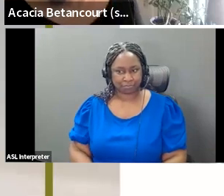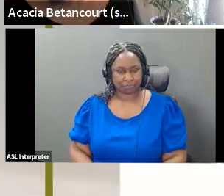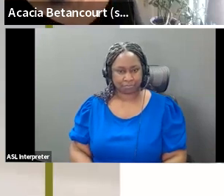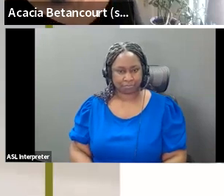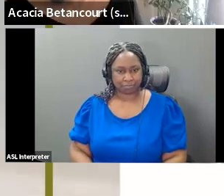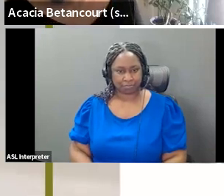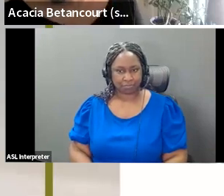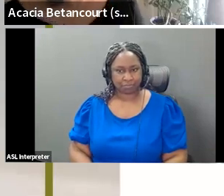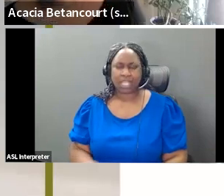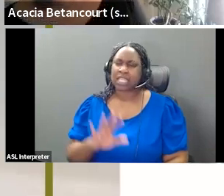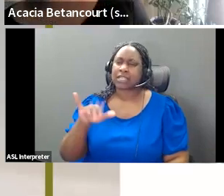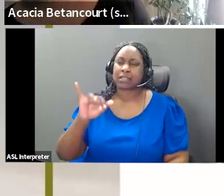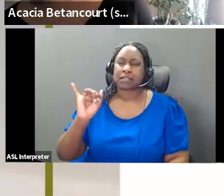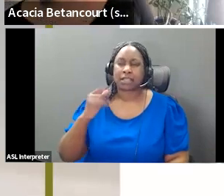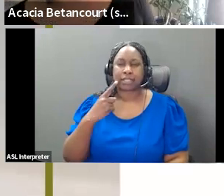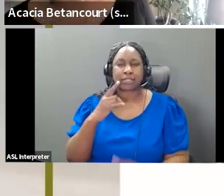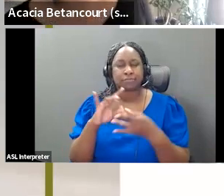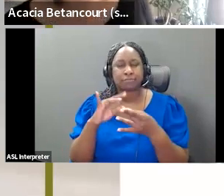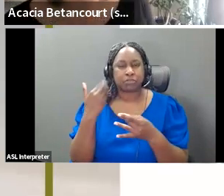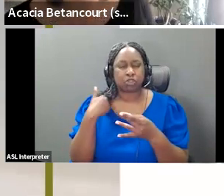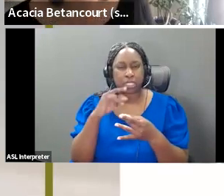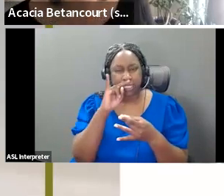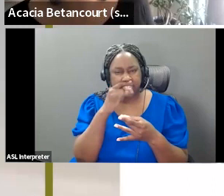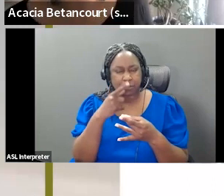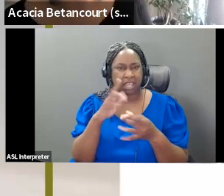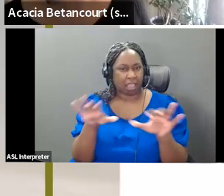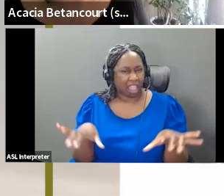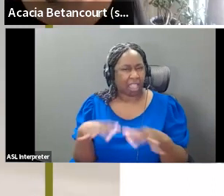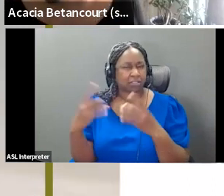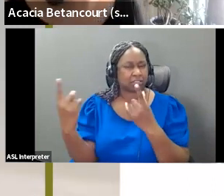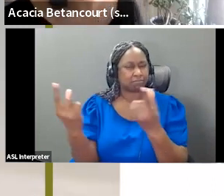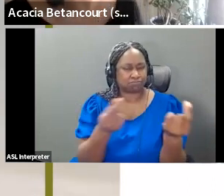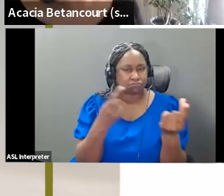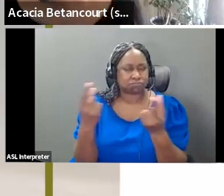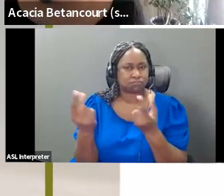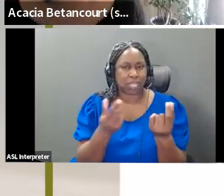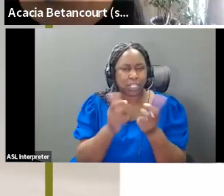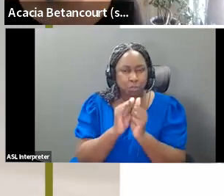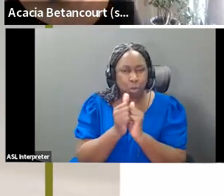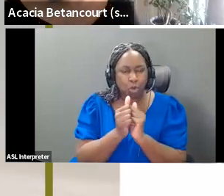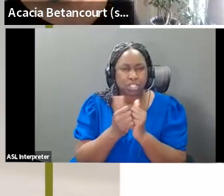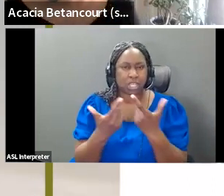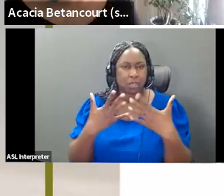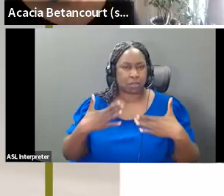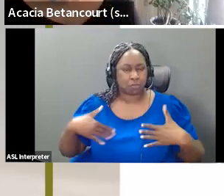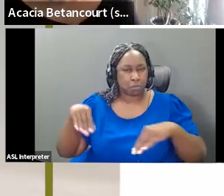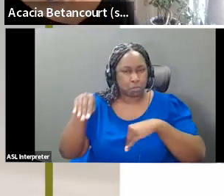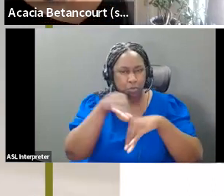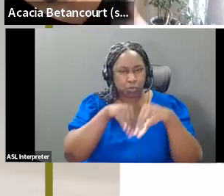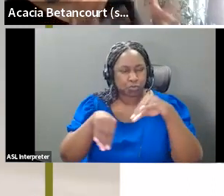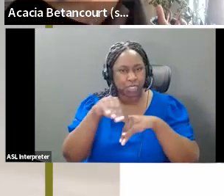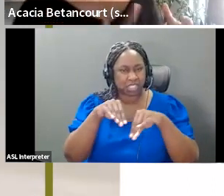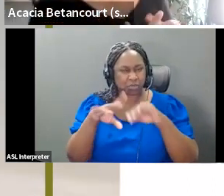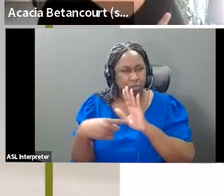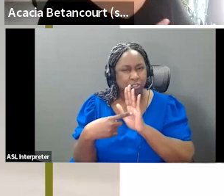And, like I said, featuring kids being really active, we wanted to show sports and movement and all of that. And I'll